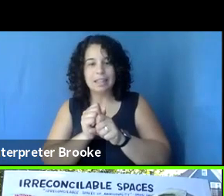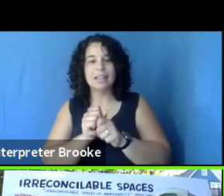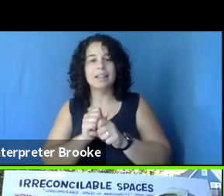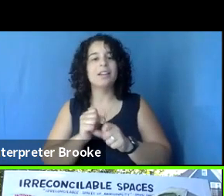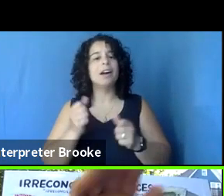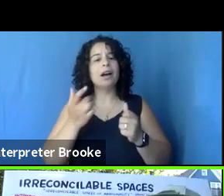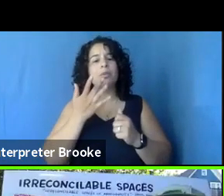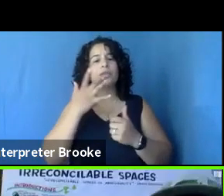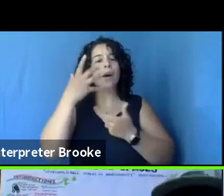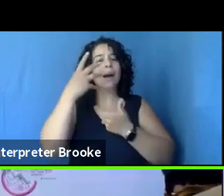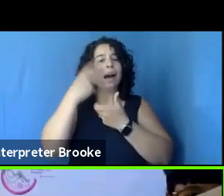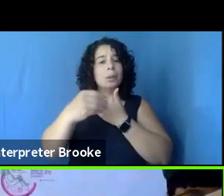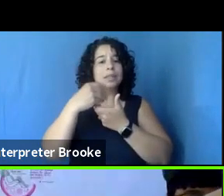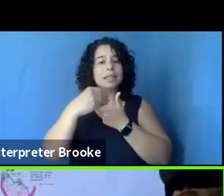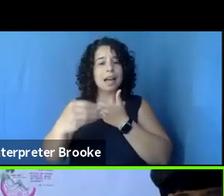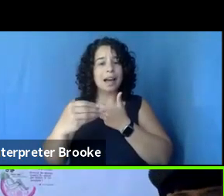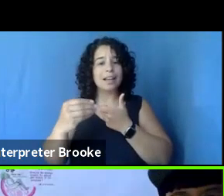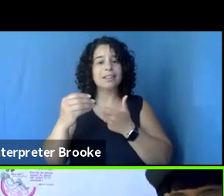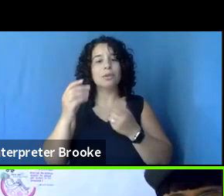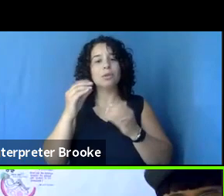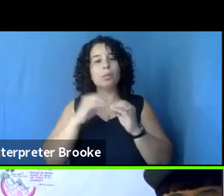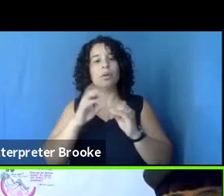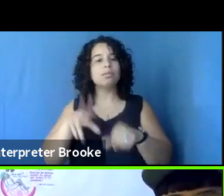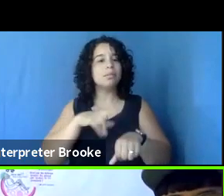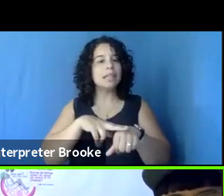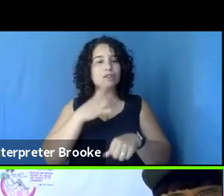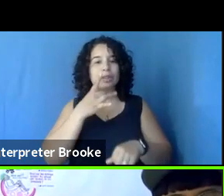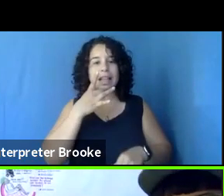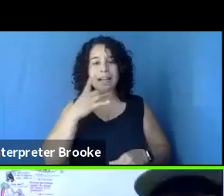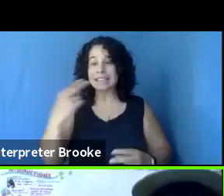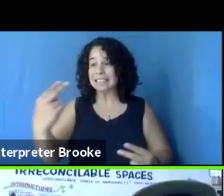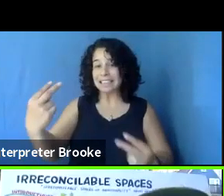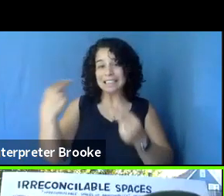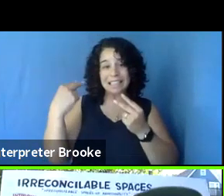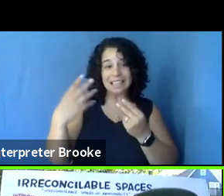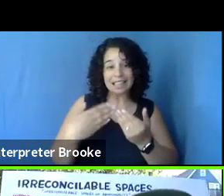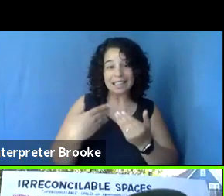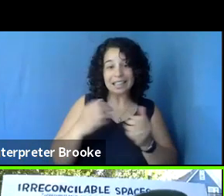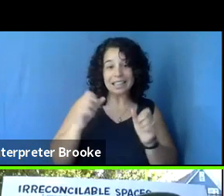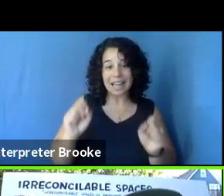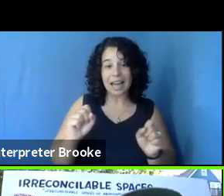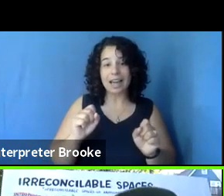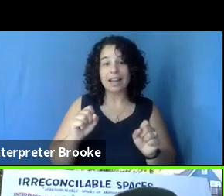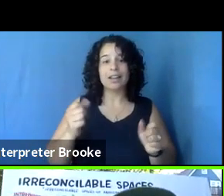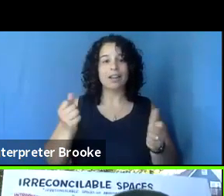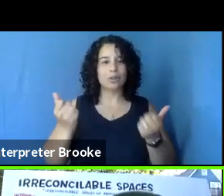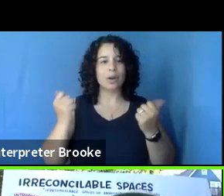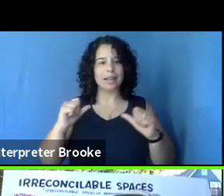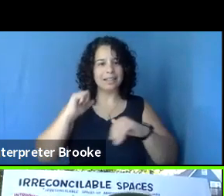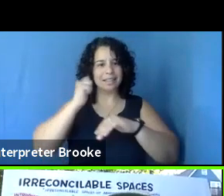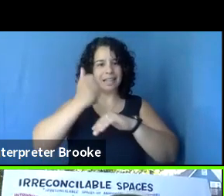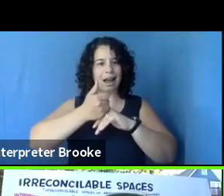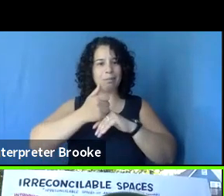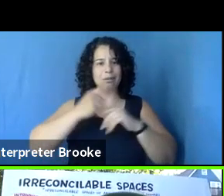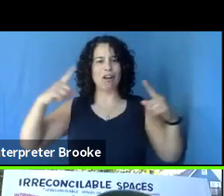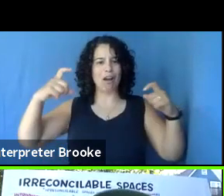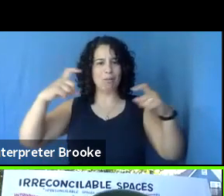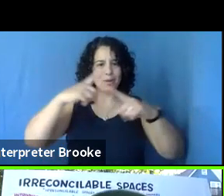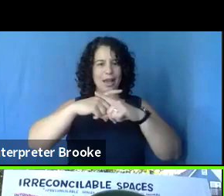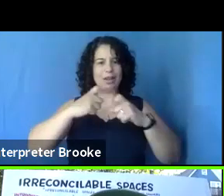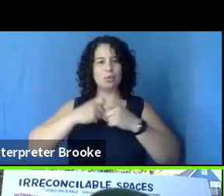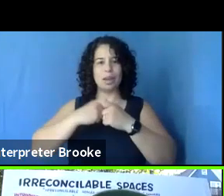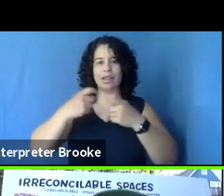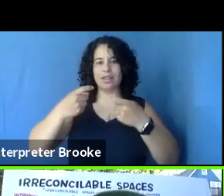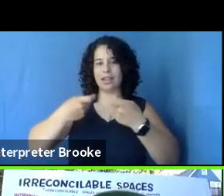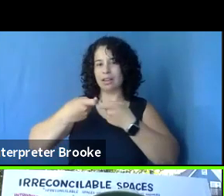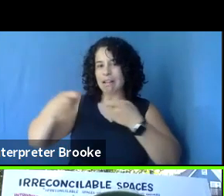There's bungee cords and concrete blocks holding everything in place there. And my headphones just stopped working right before the call.